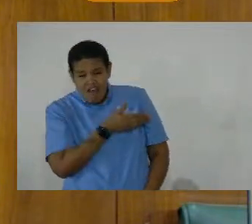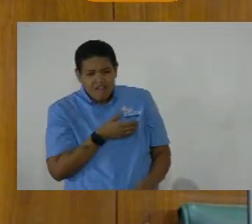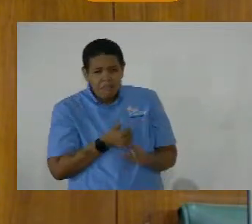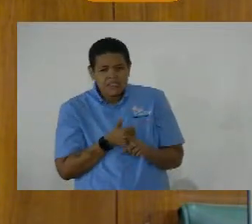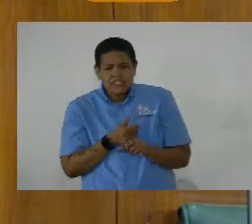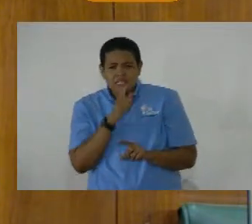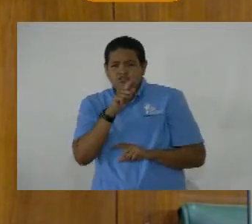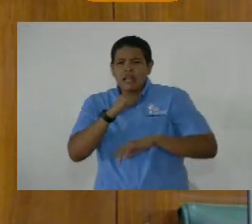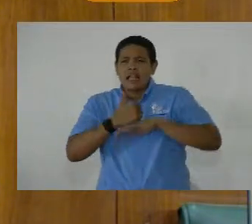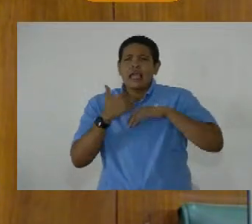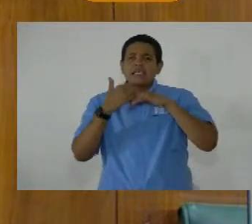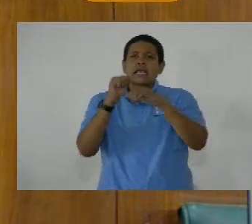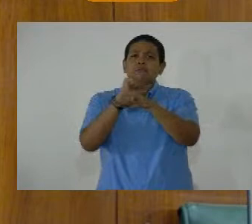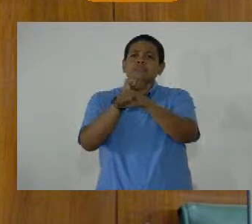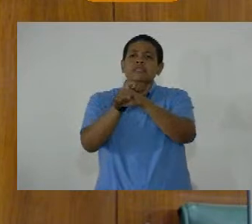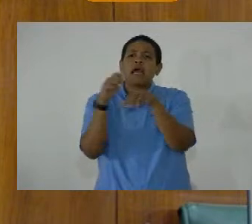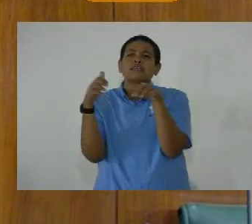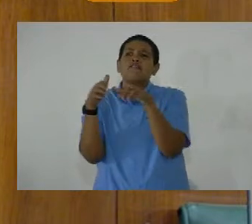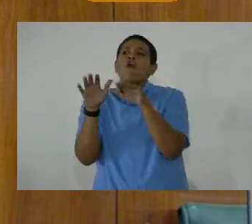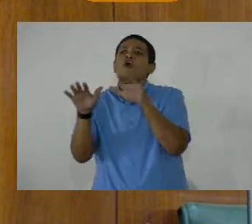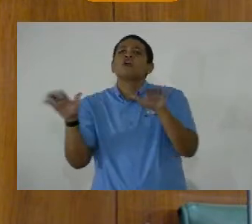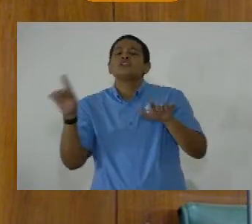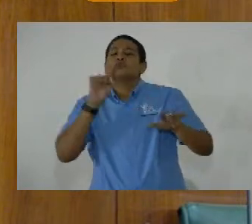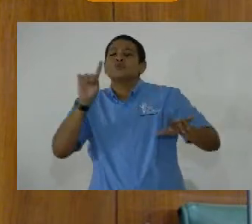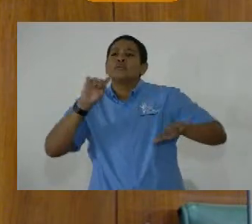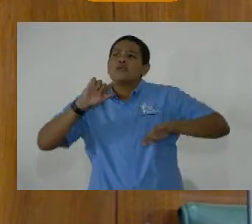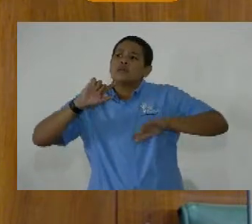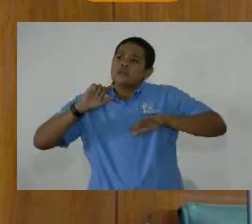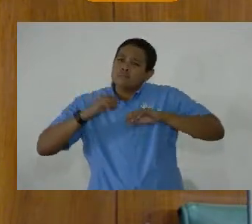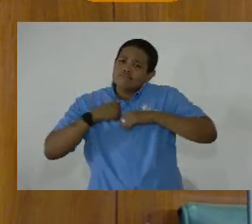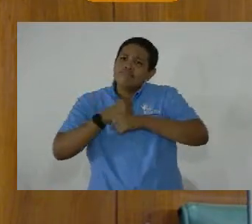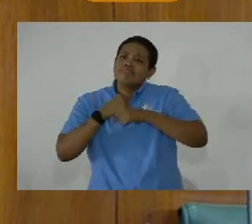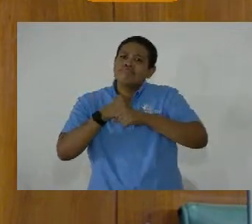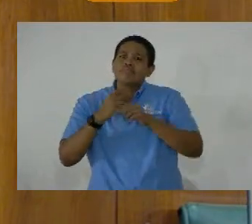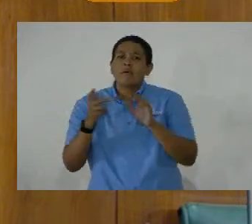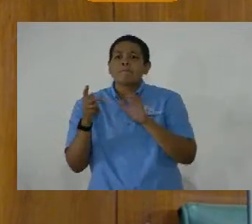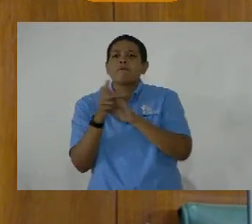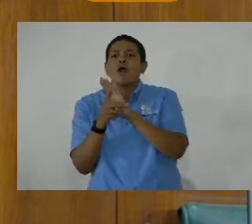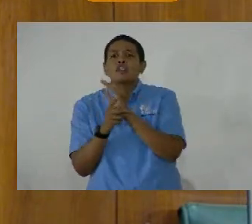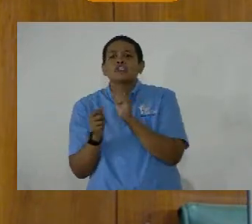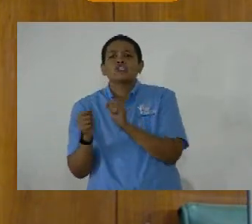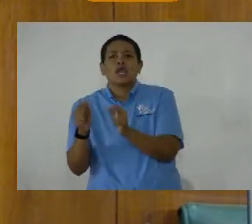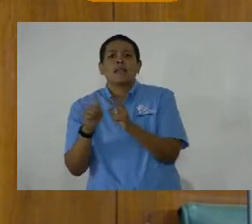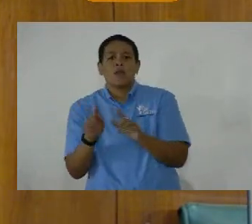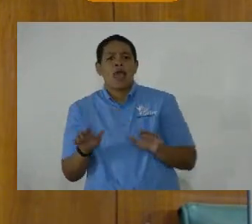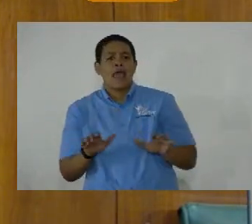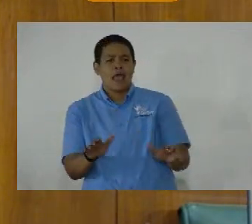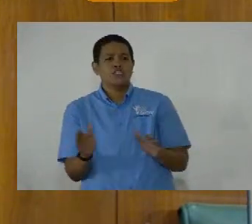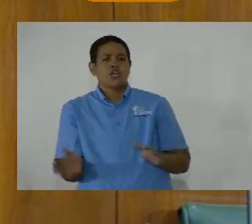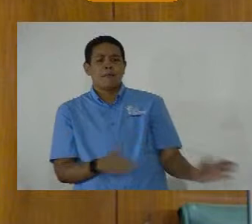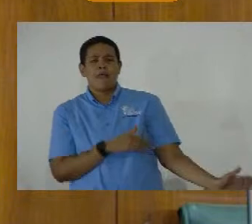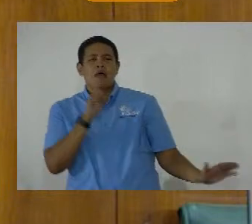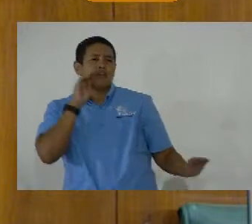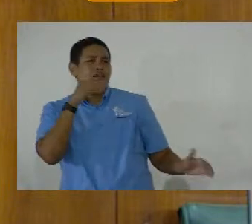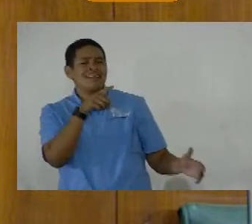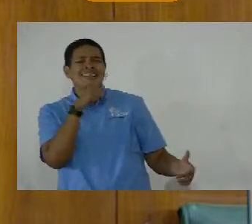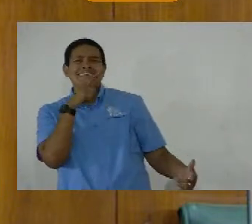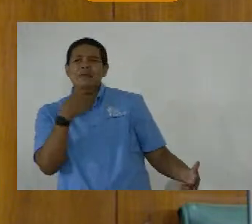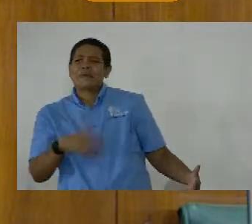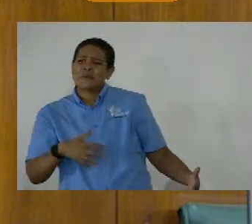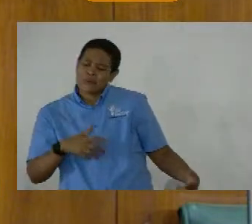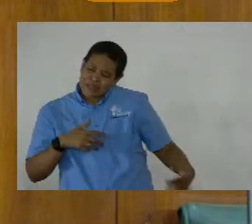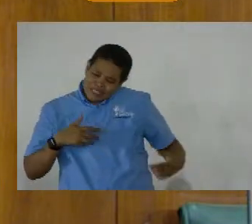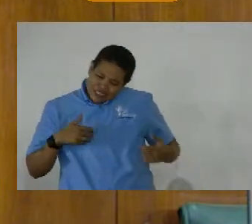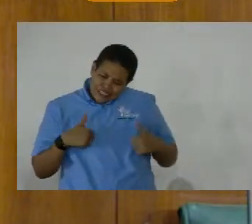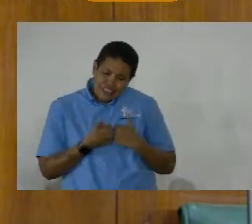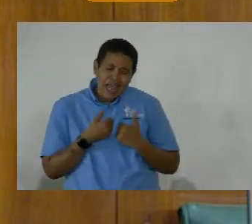have established task forces to produce policy strategy and action plans to address this critical challenge to the